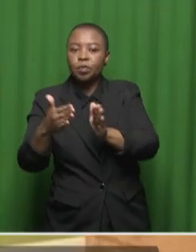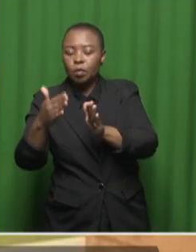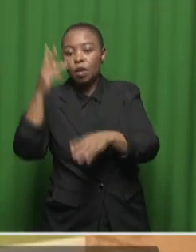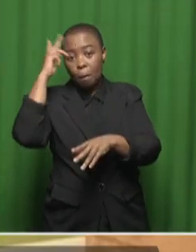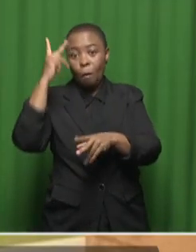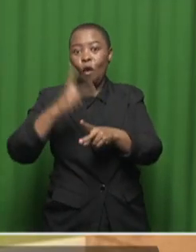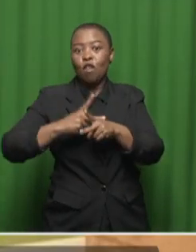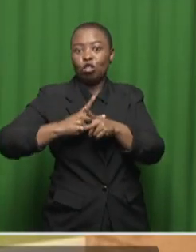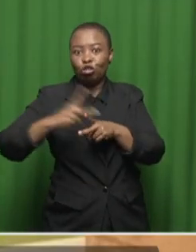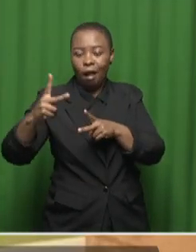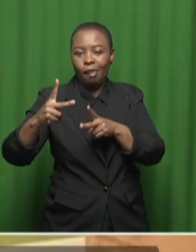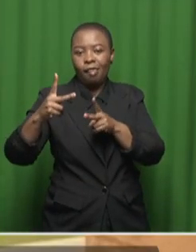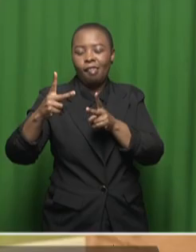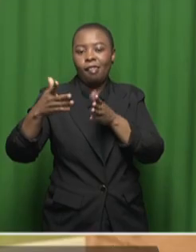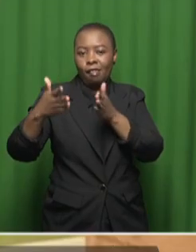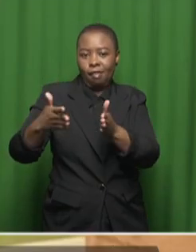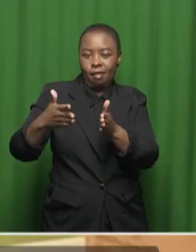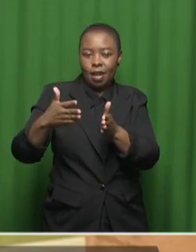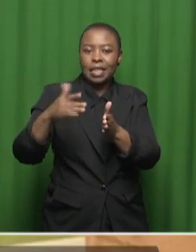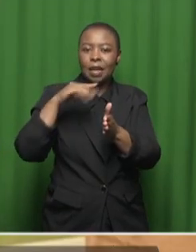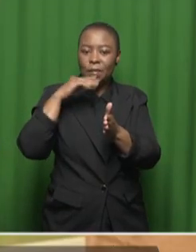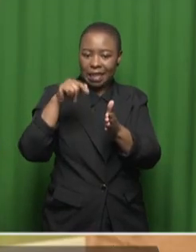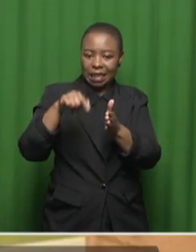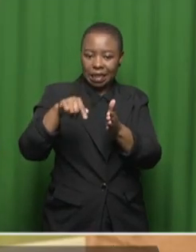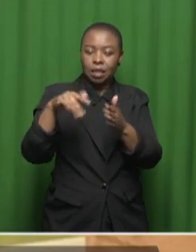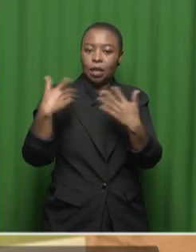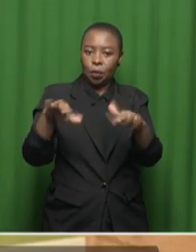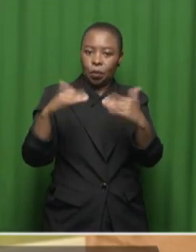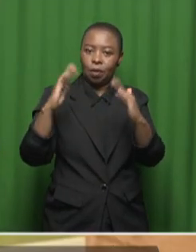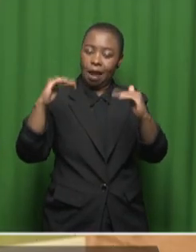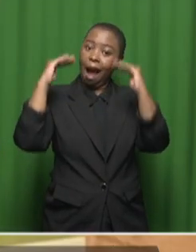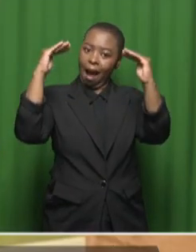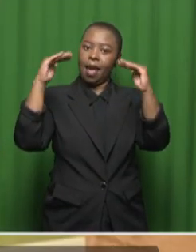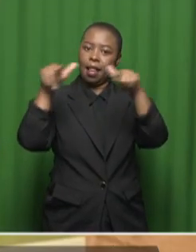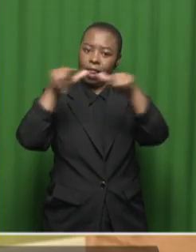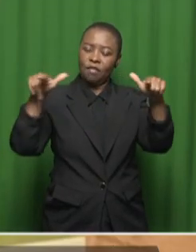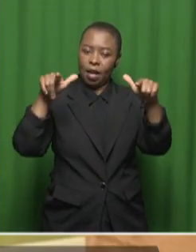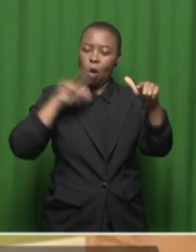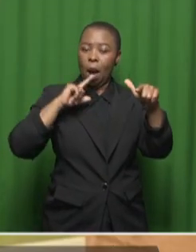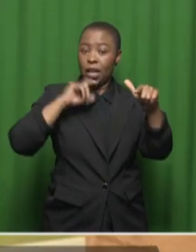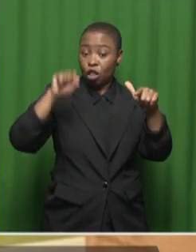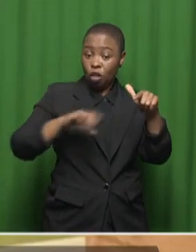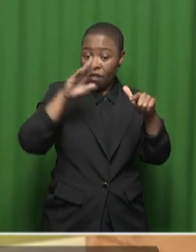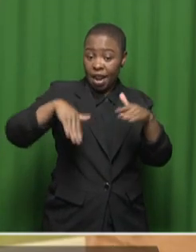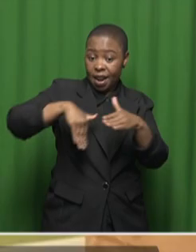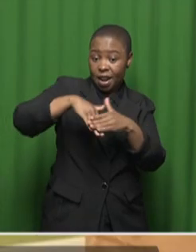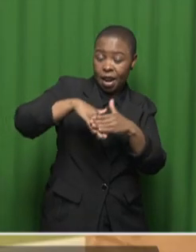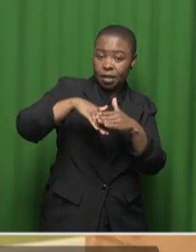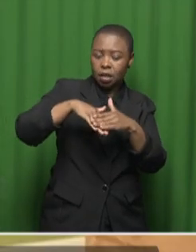which really is the epitome as the world class when it comes to domestic cricket. We know South African cricket is